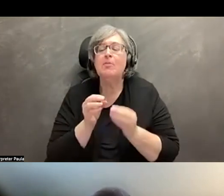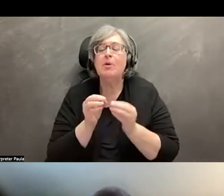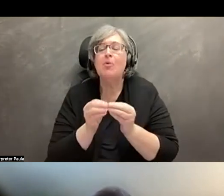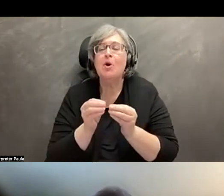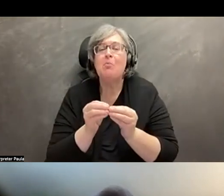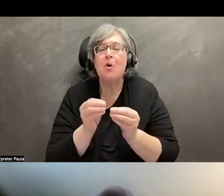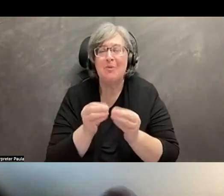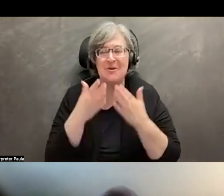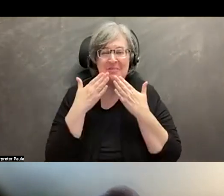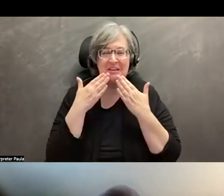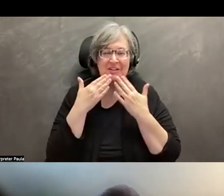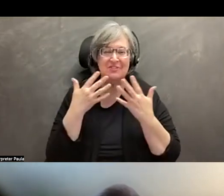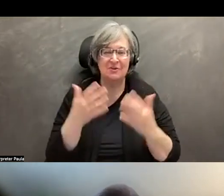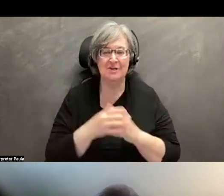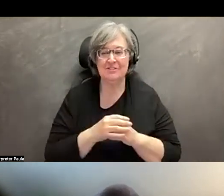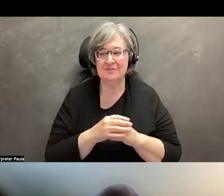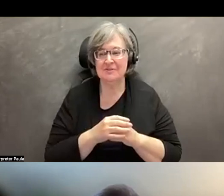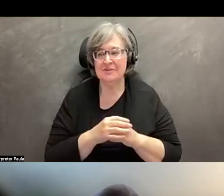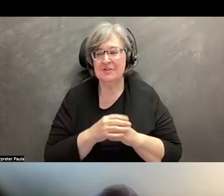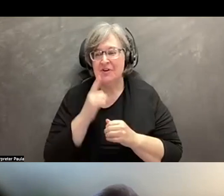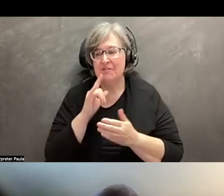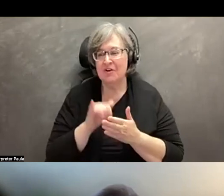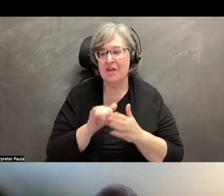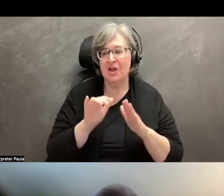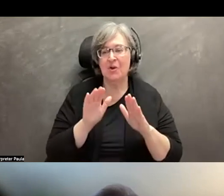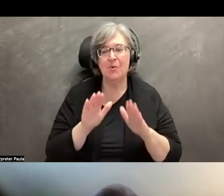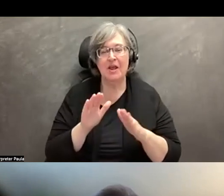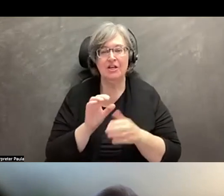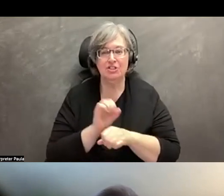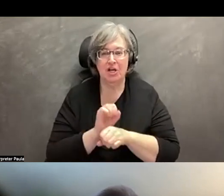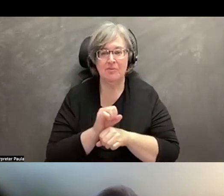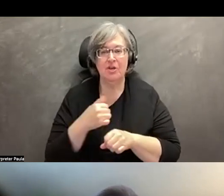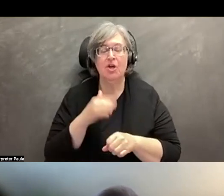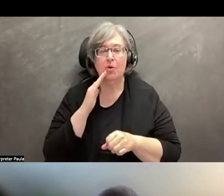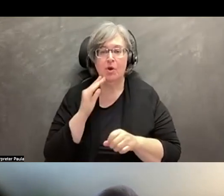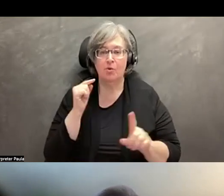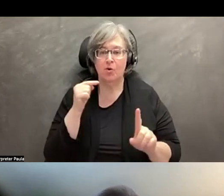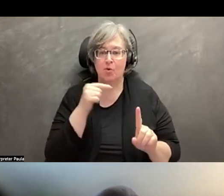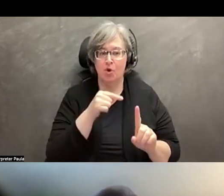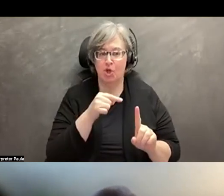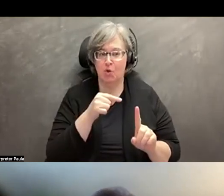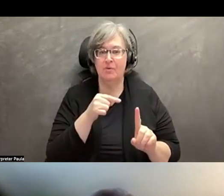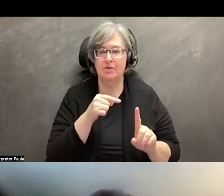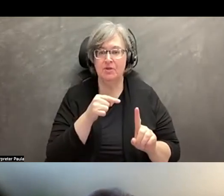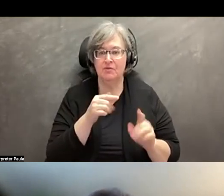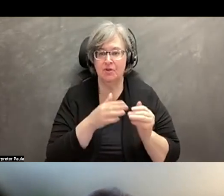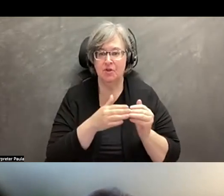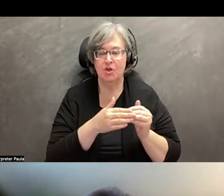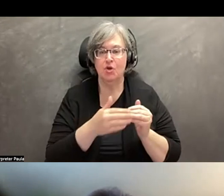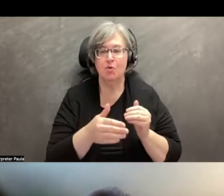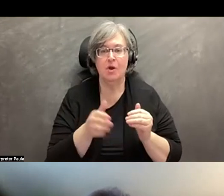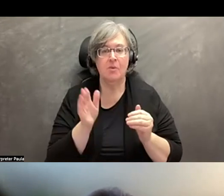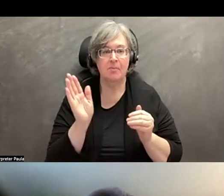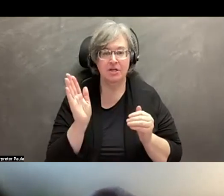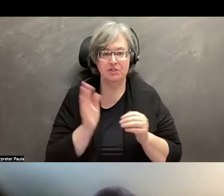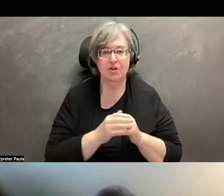So thank you so very much for that great job. And we will be coming back to the remainder of the